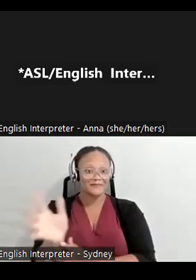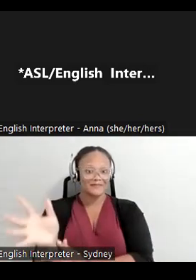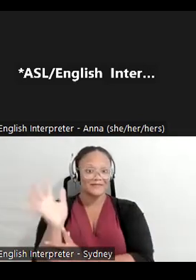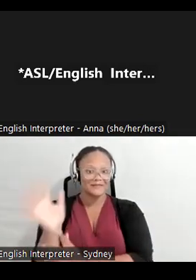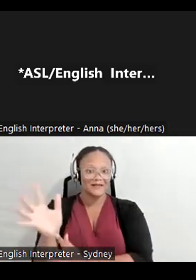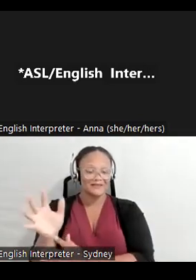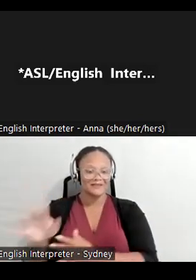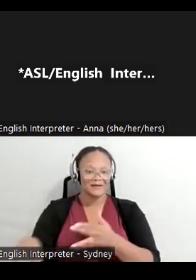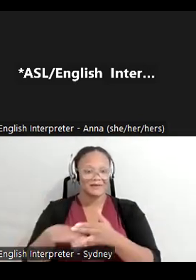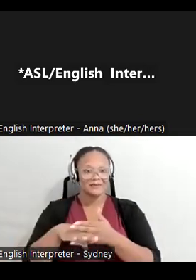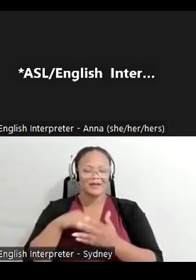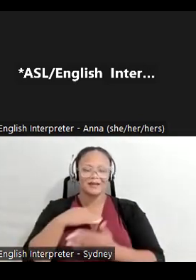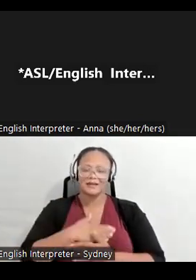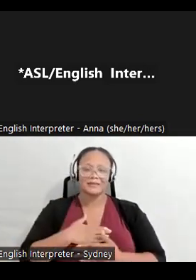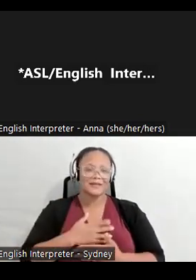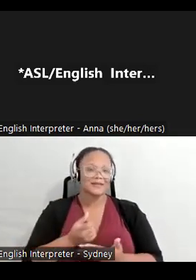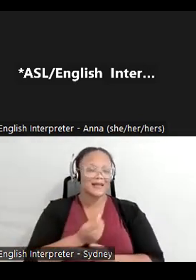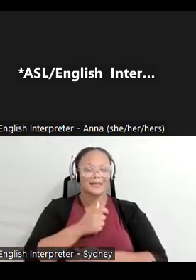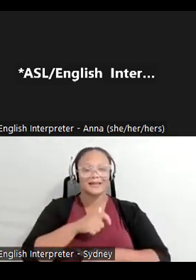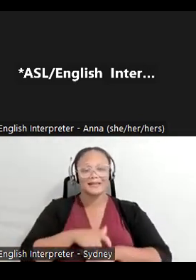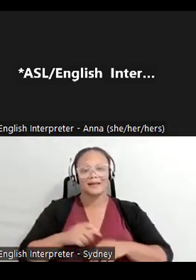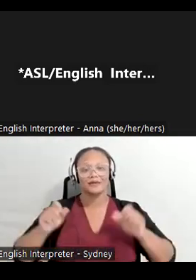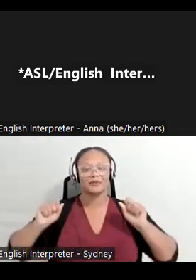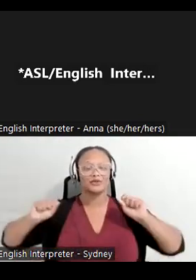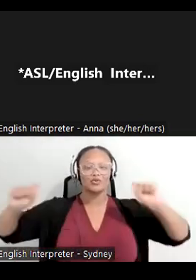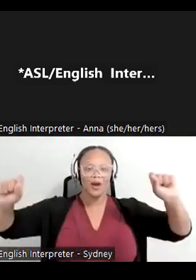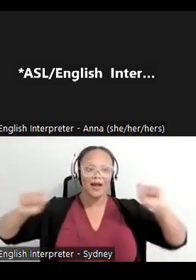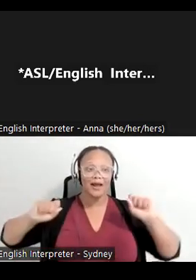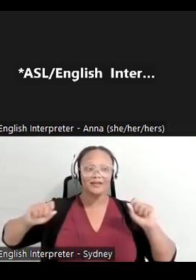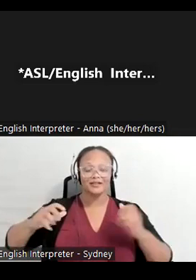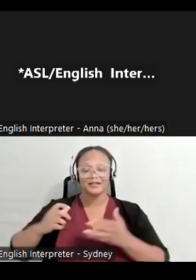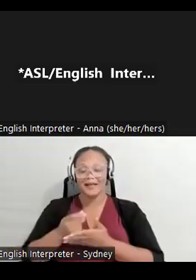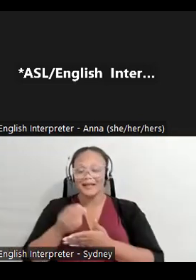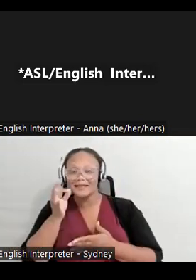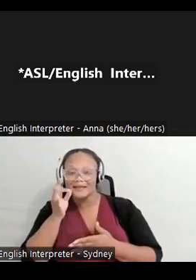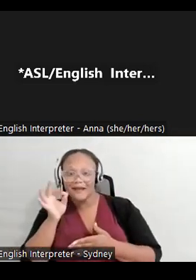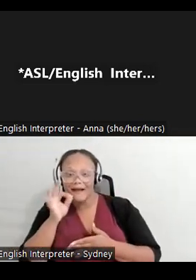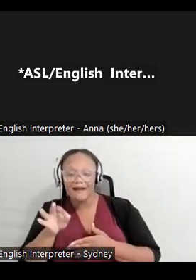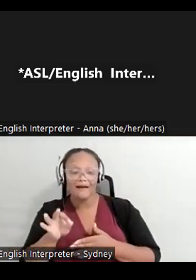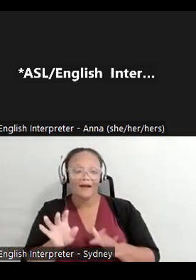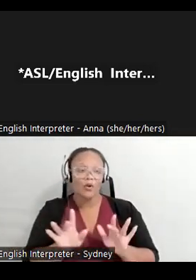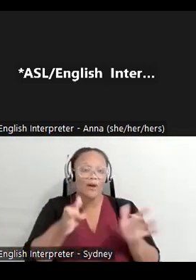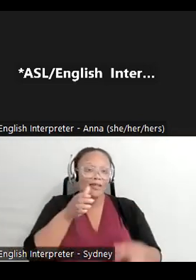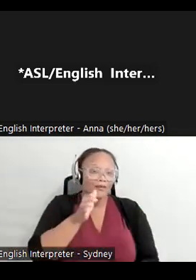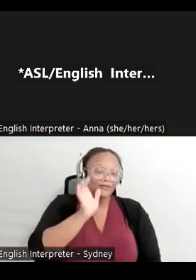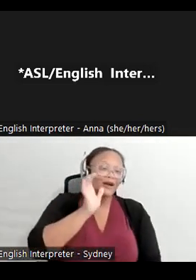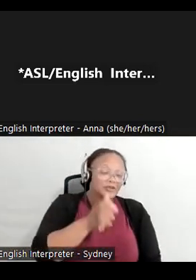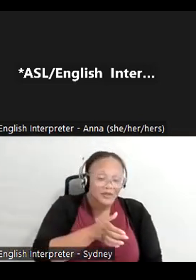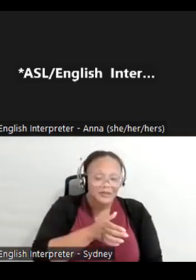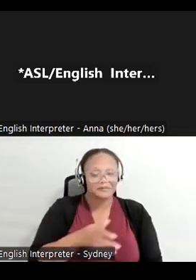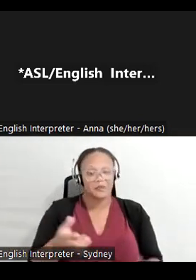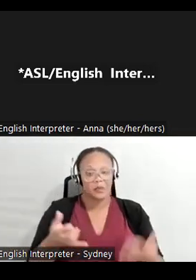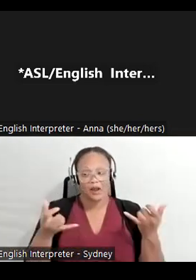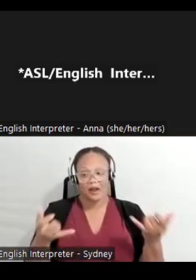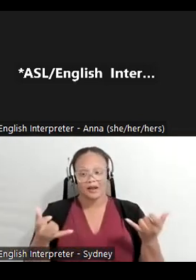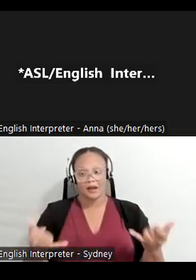use this time to stretch or gather a snack or light refreshments. And being that it is 5